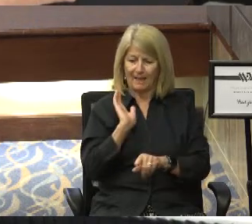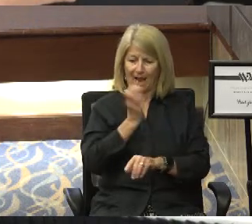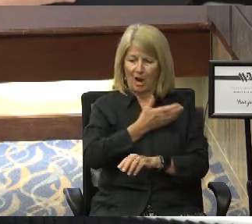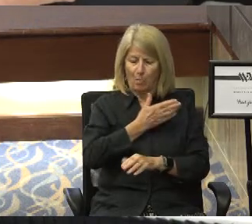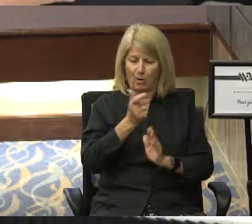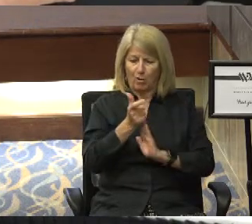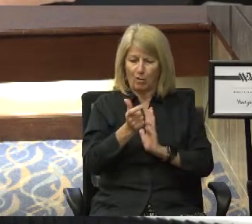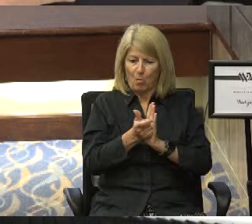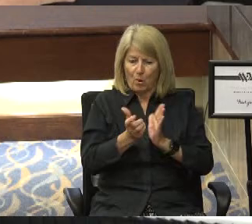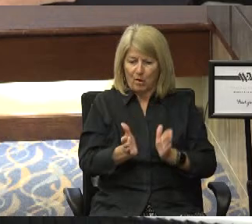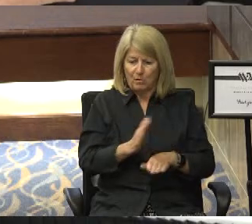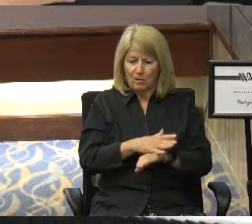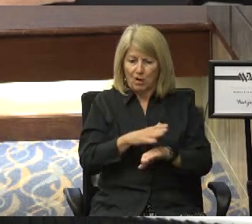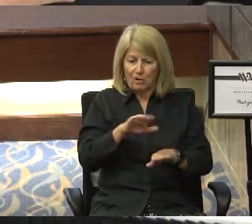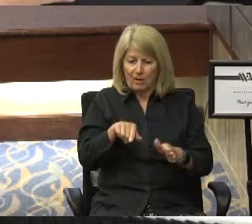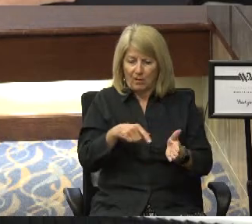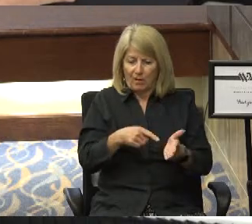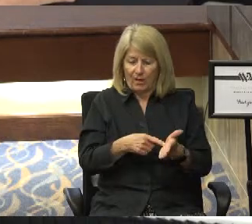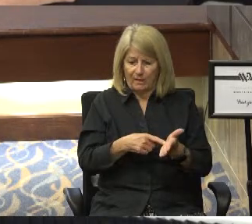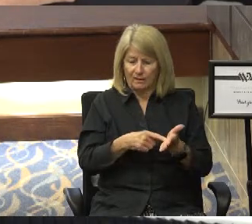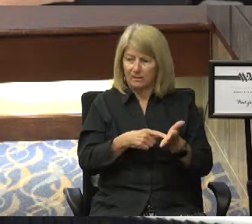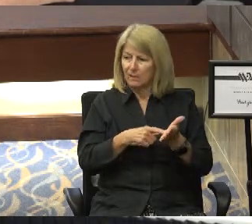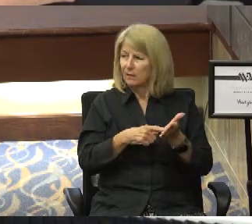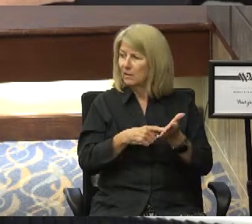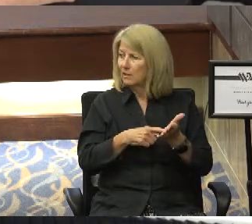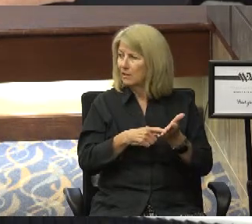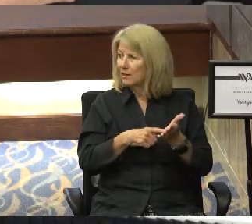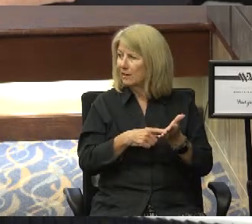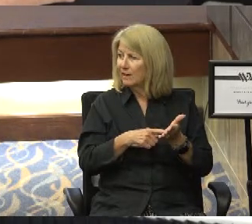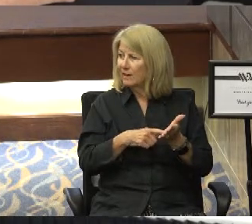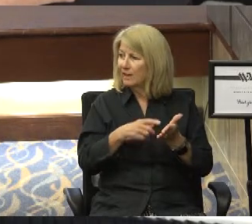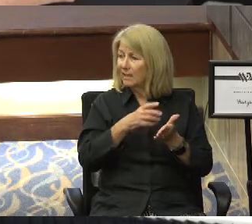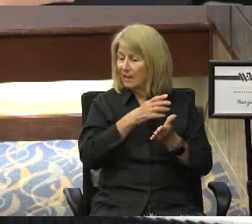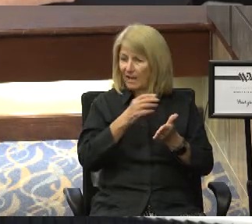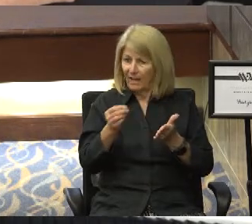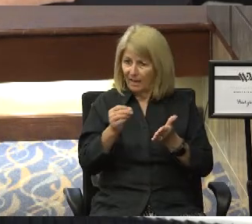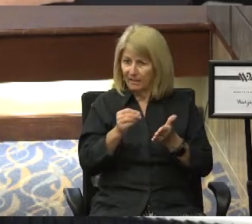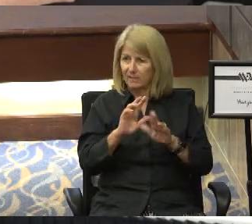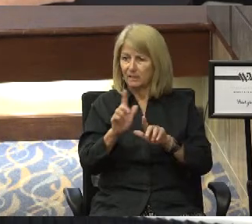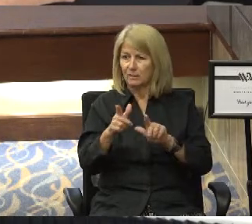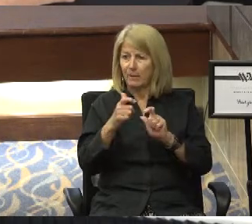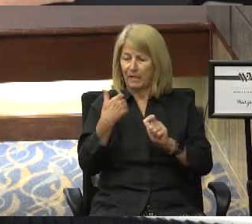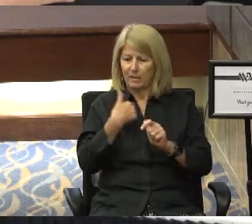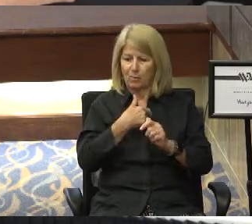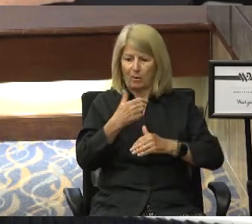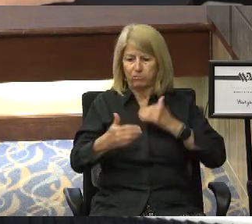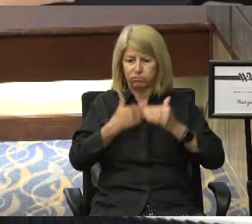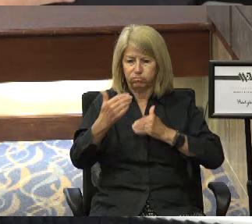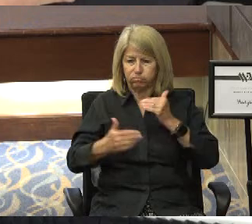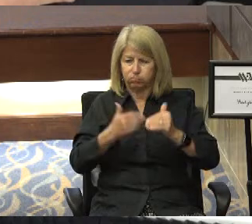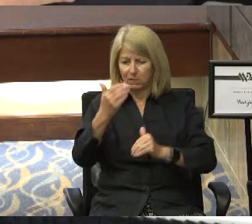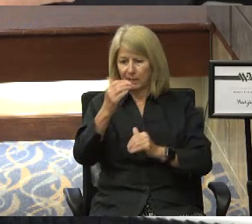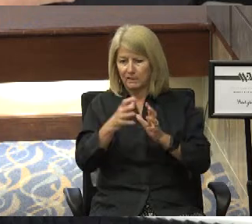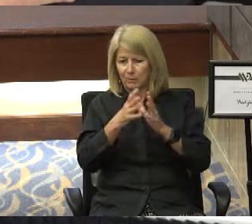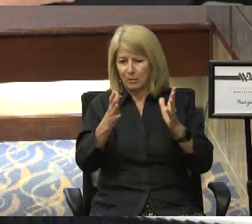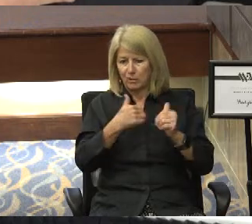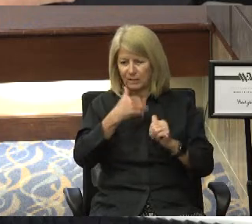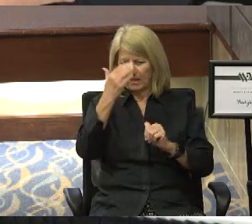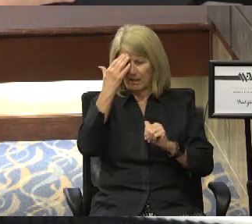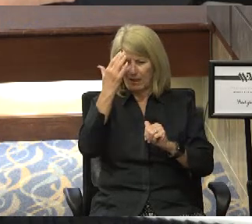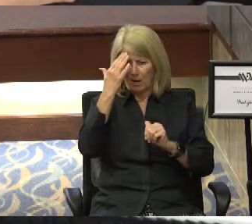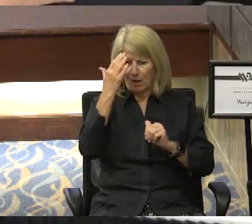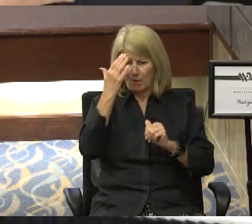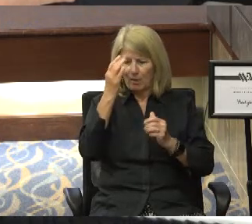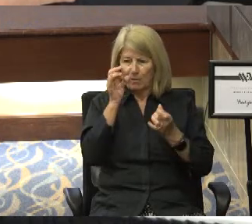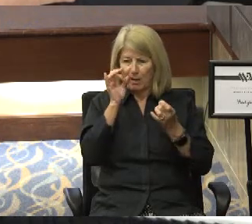and frankly, maybe got mad at us a couple times during this, at the speed with which we're going. And as much as I know he will hate me shining any light